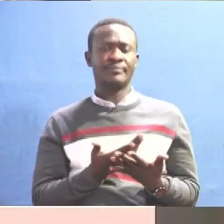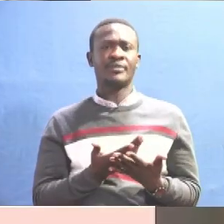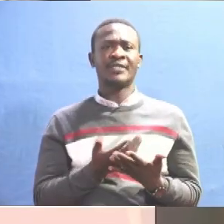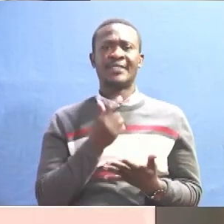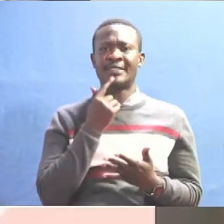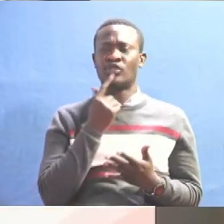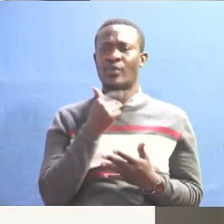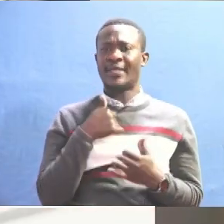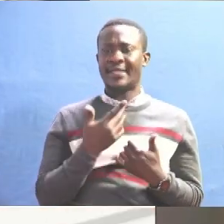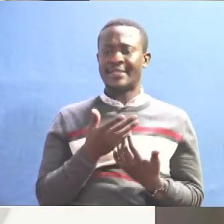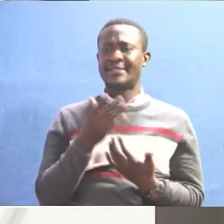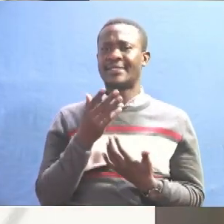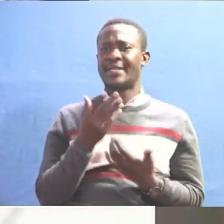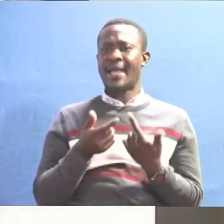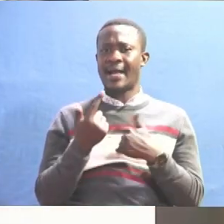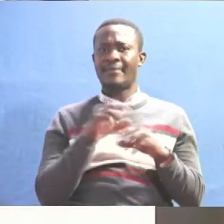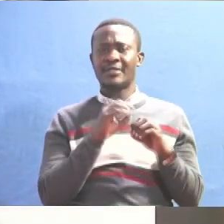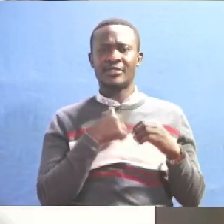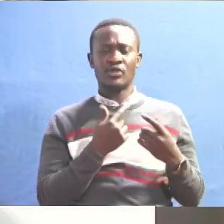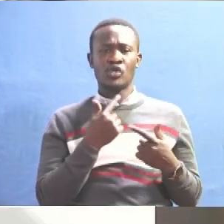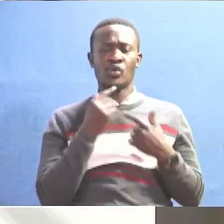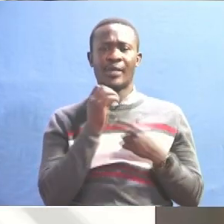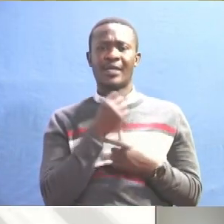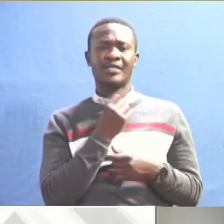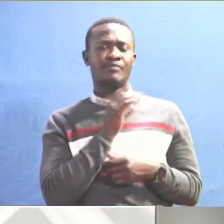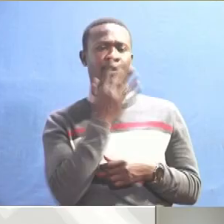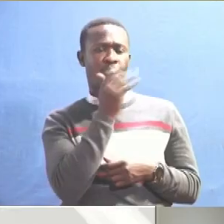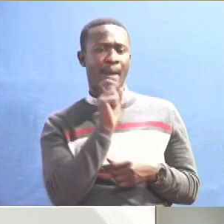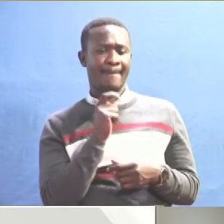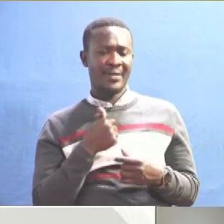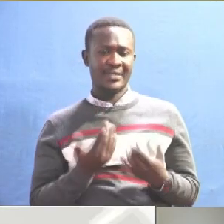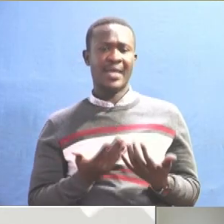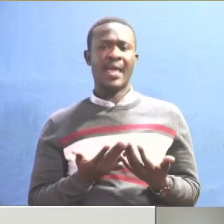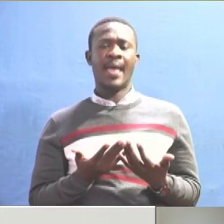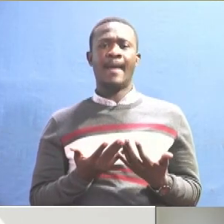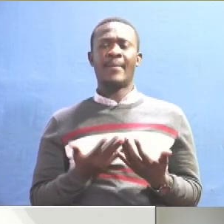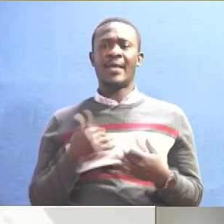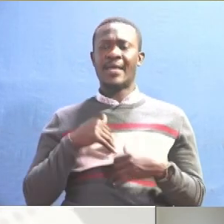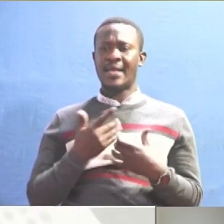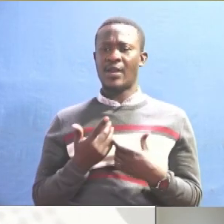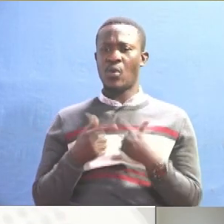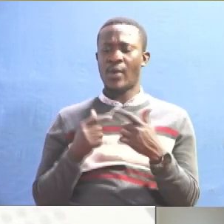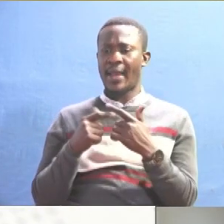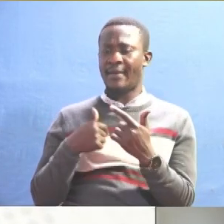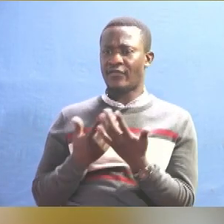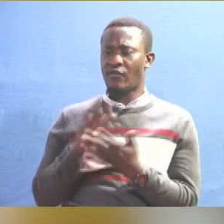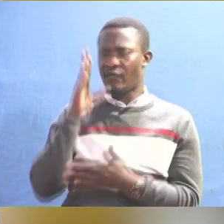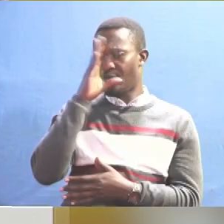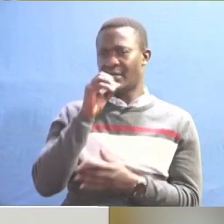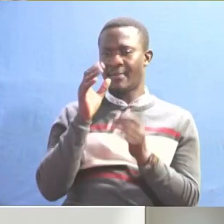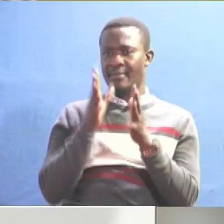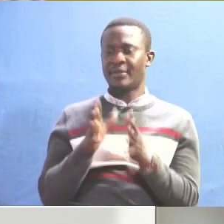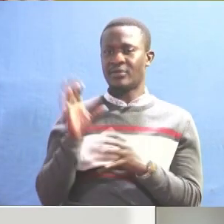Mugambi sought Masengeli's appearance to explain why he should not be held in contempt of a missing person